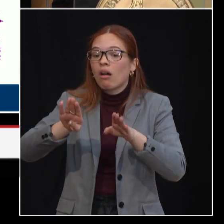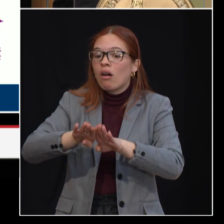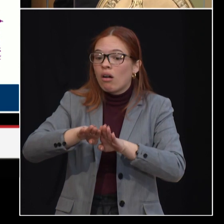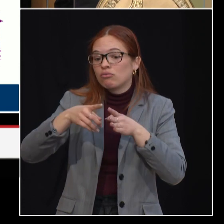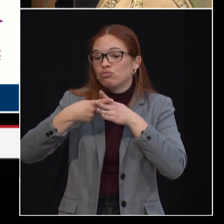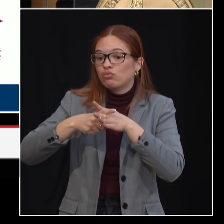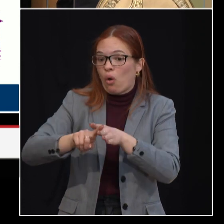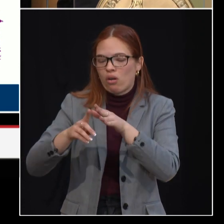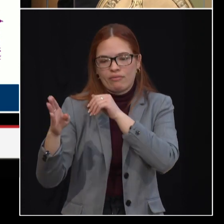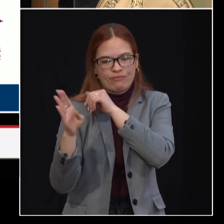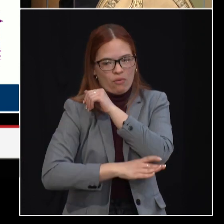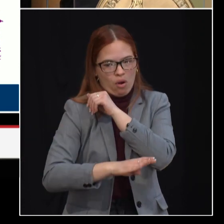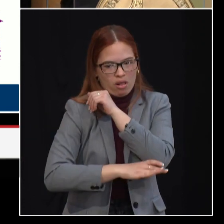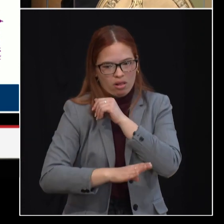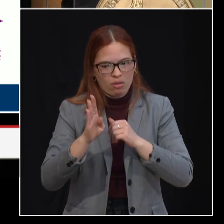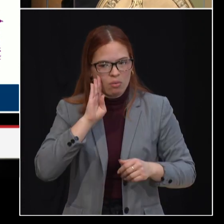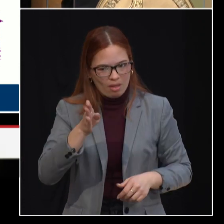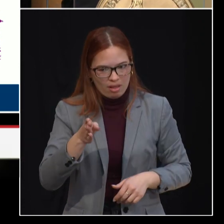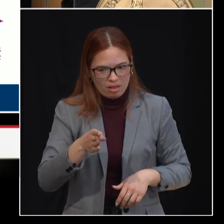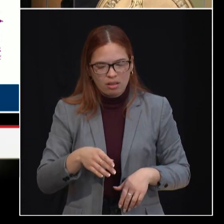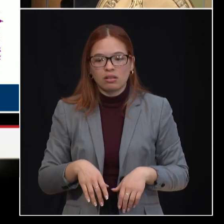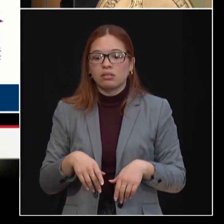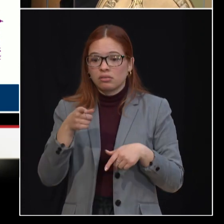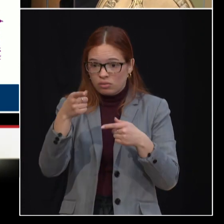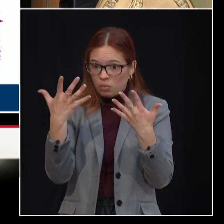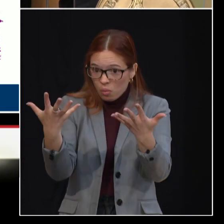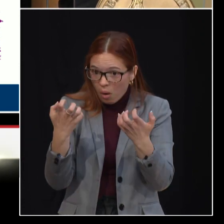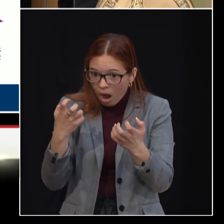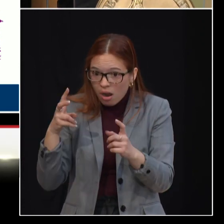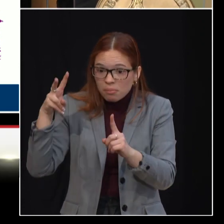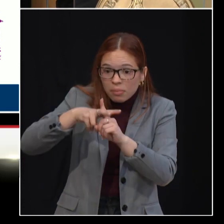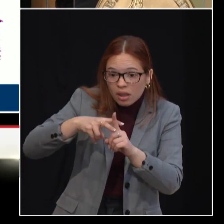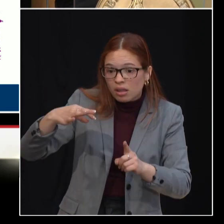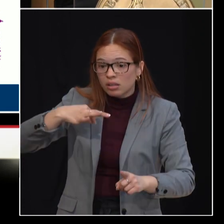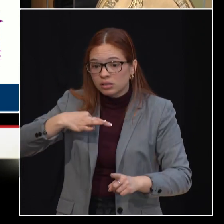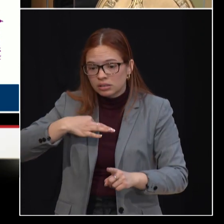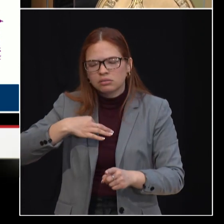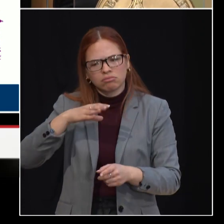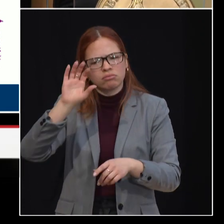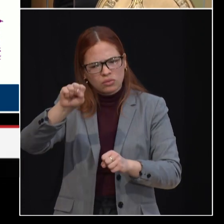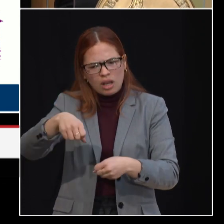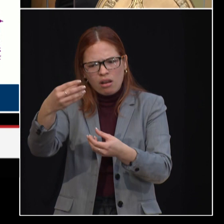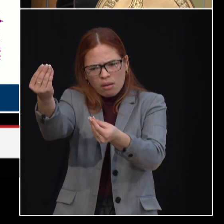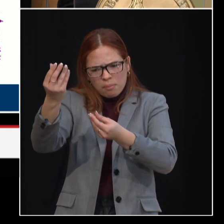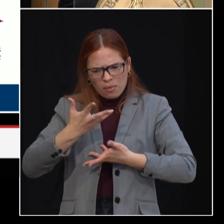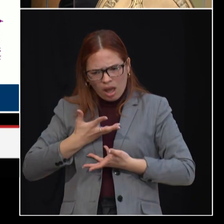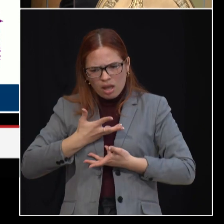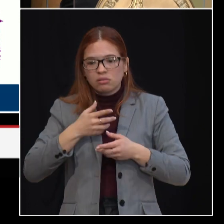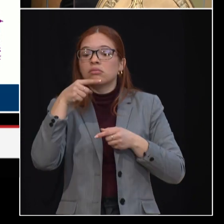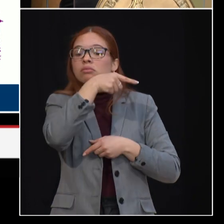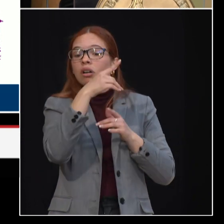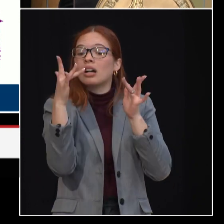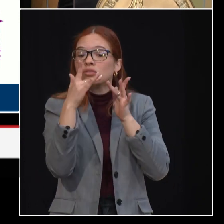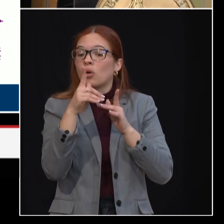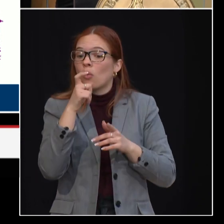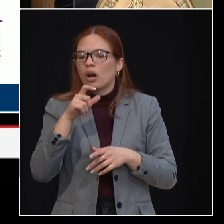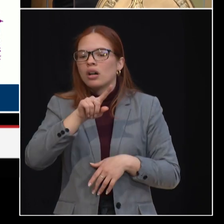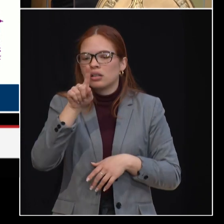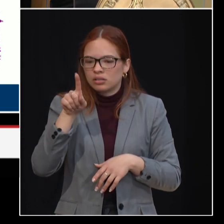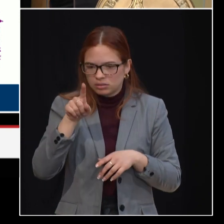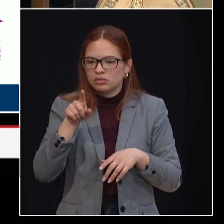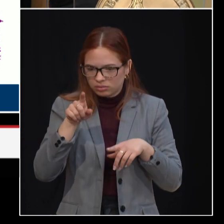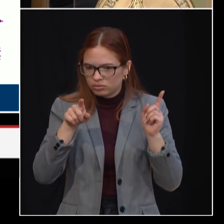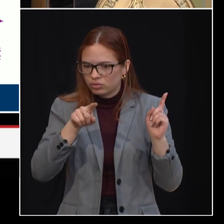eligibility or how to apply, feel free to contact me at zoe@washington.org. I'd be happy to answer any of your